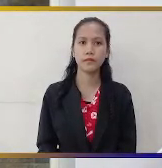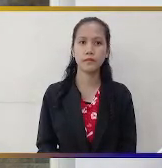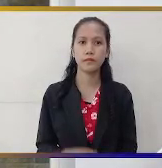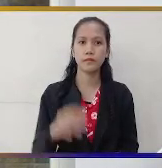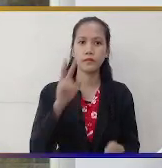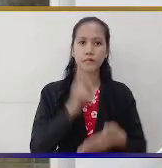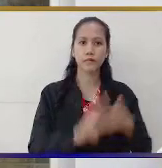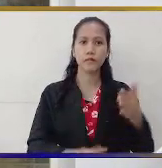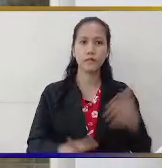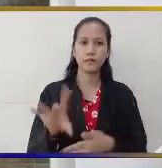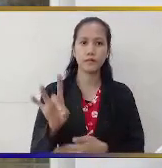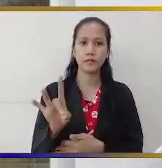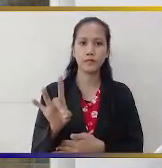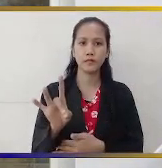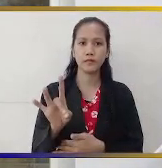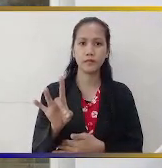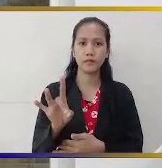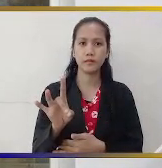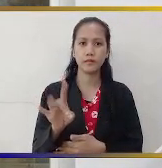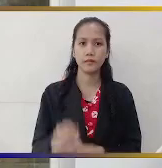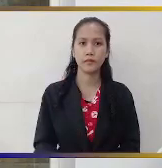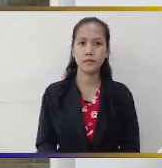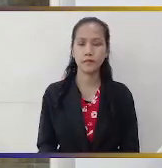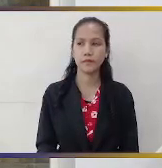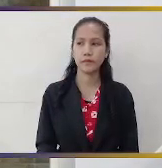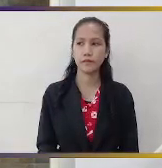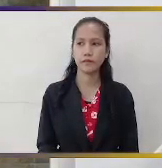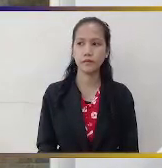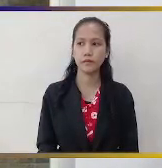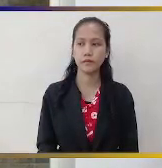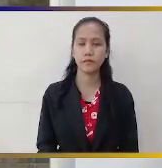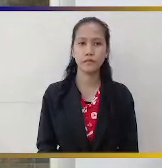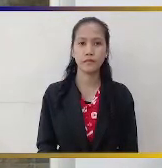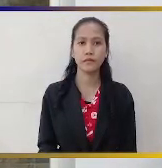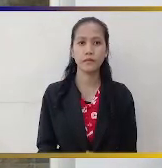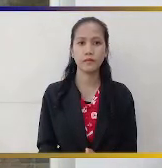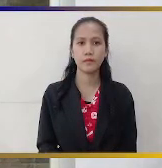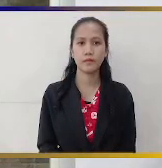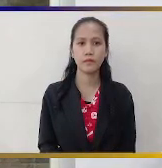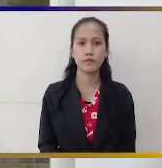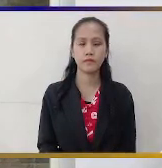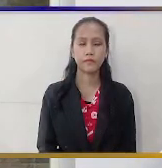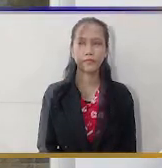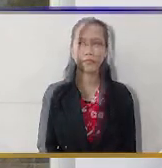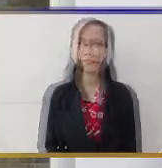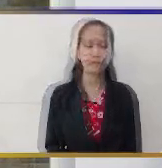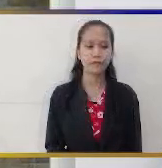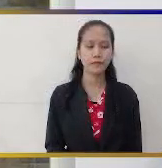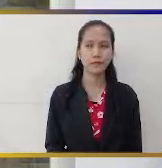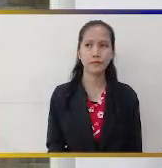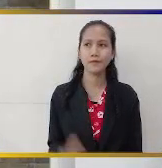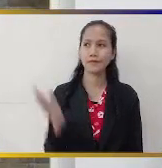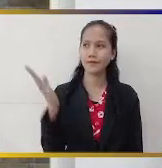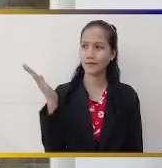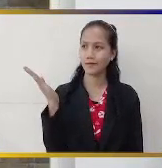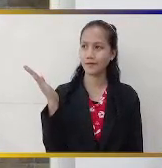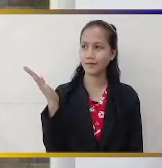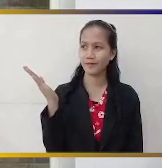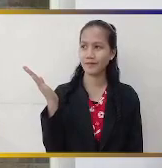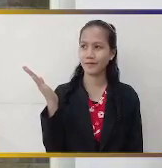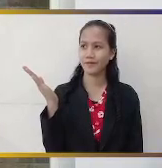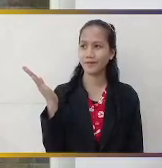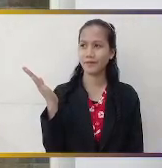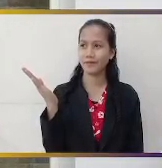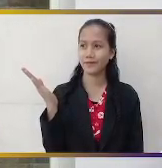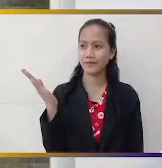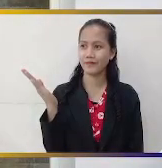Look at verse number 8. He says, and ye always having all sufficiency to all things may abound to every good work. God is saying, I'm opening